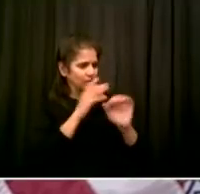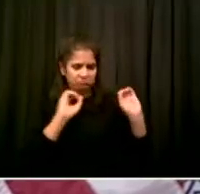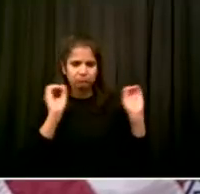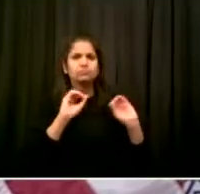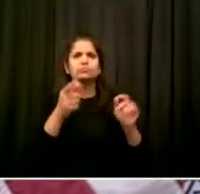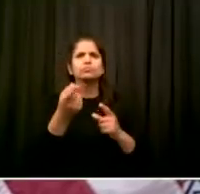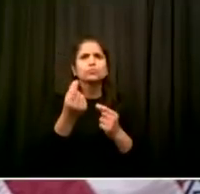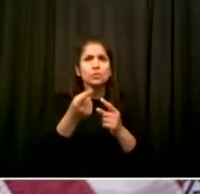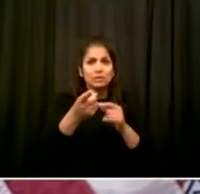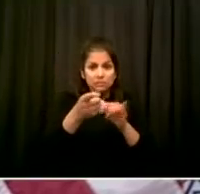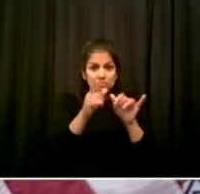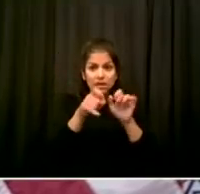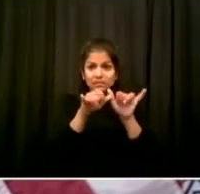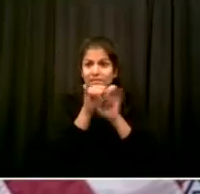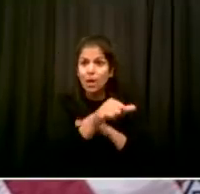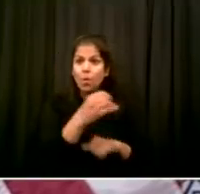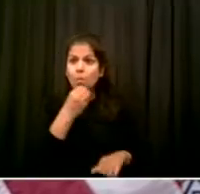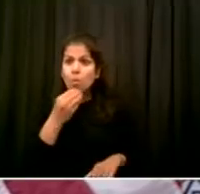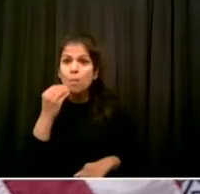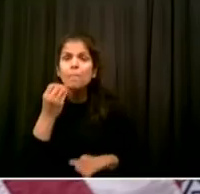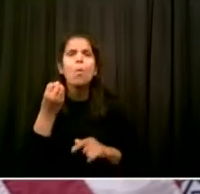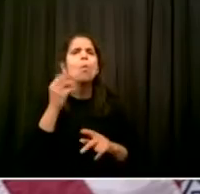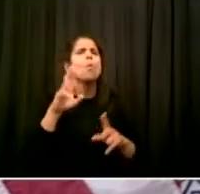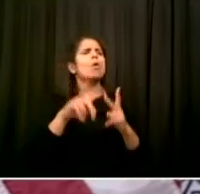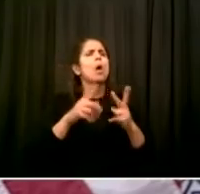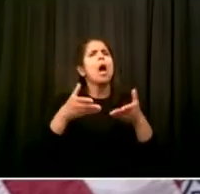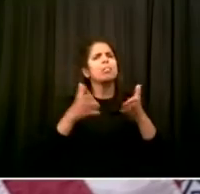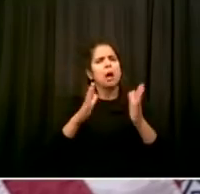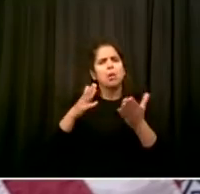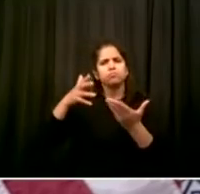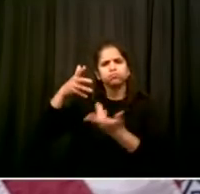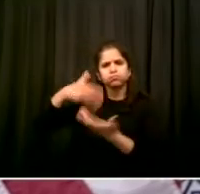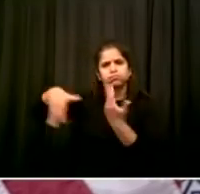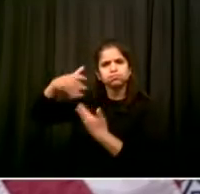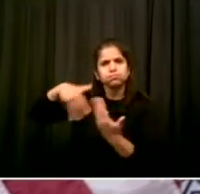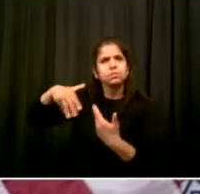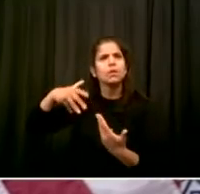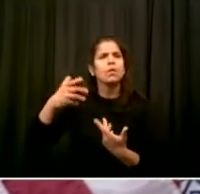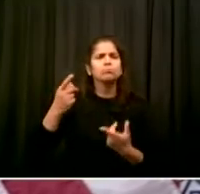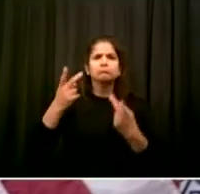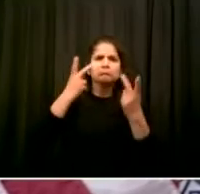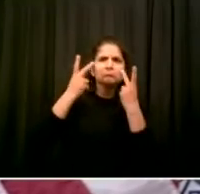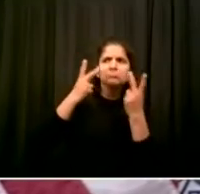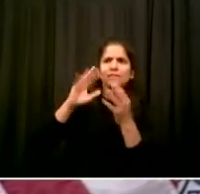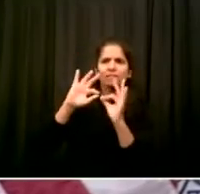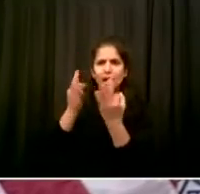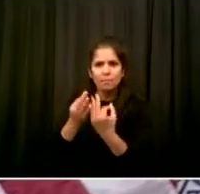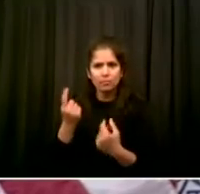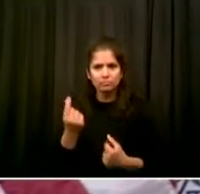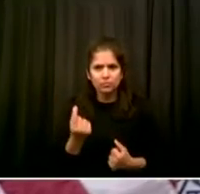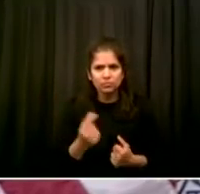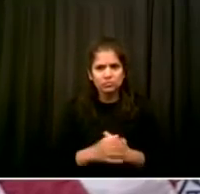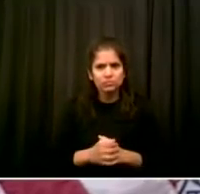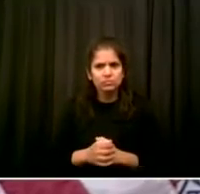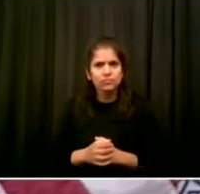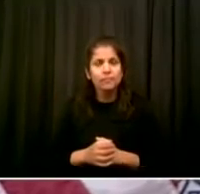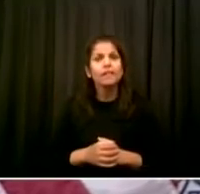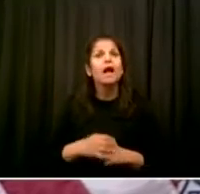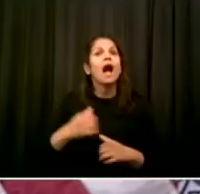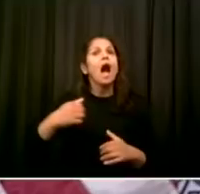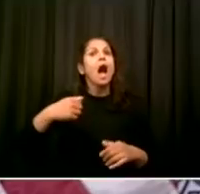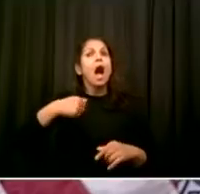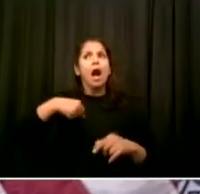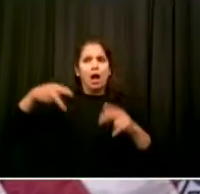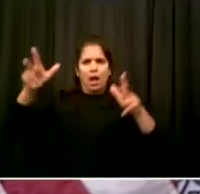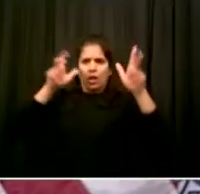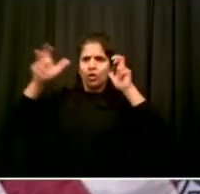antigen testing can have like 29% false negative. What does that mean for basing decisions off of this?